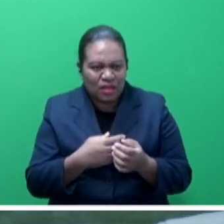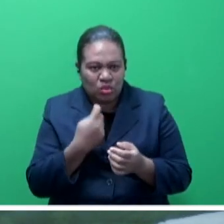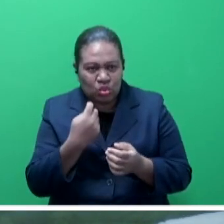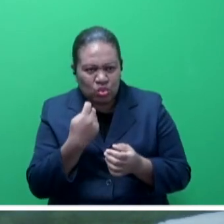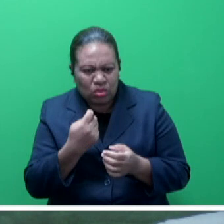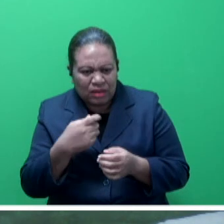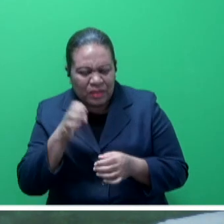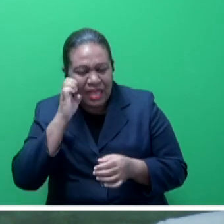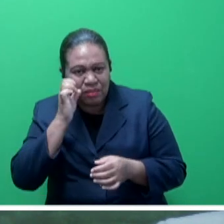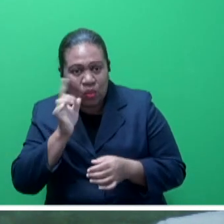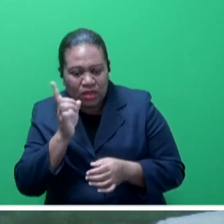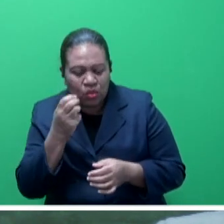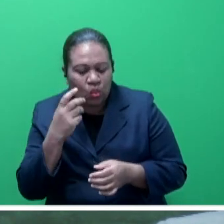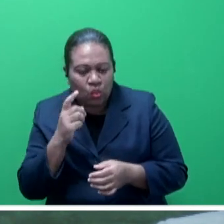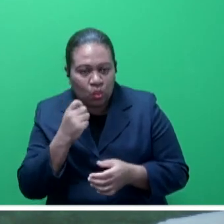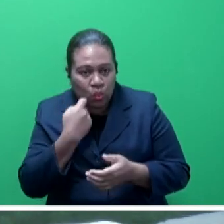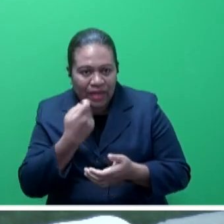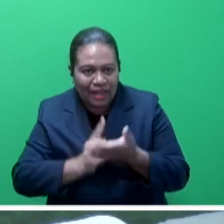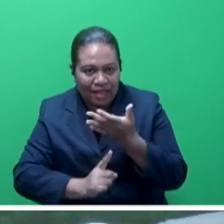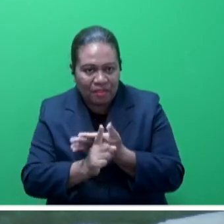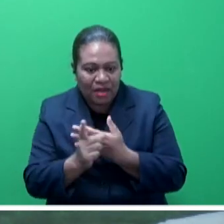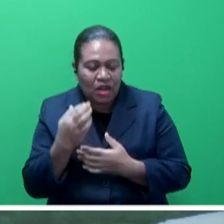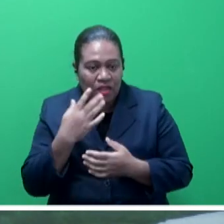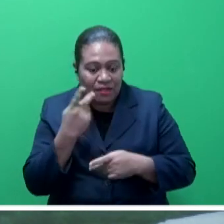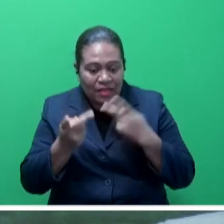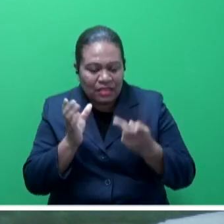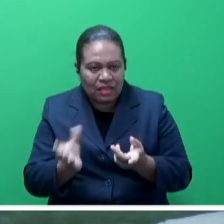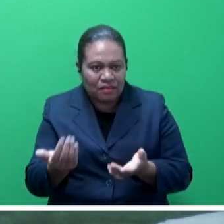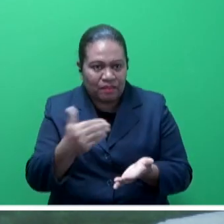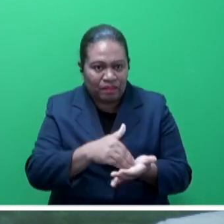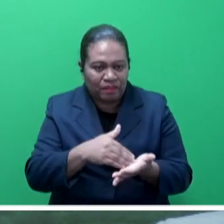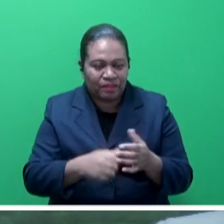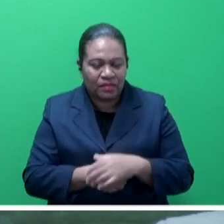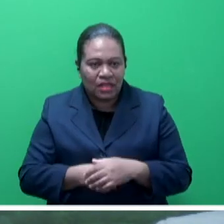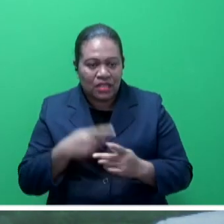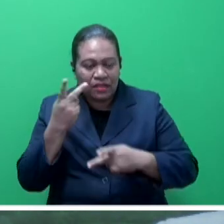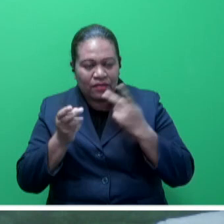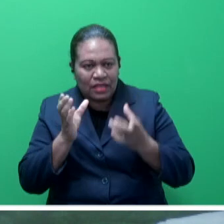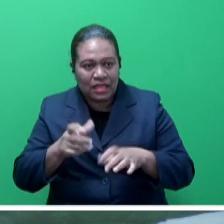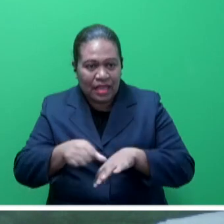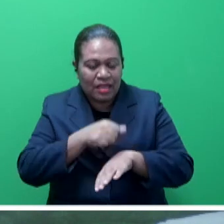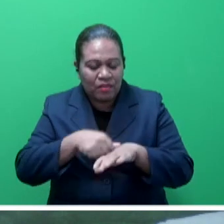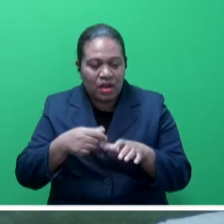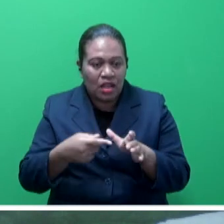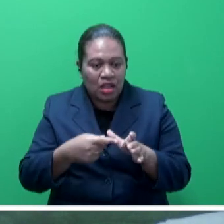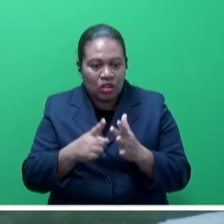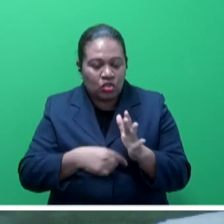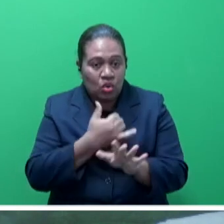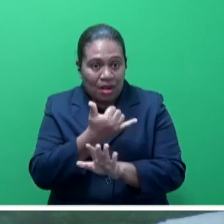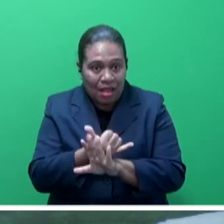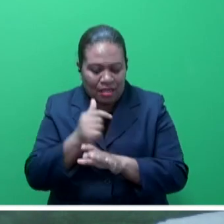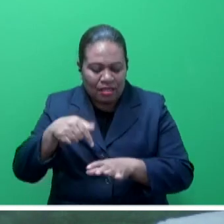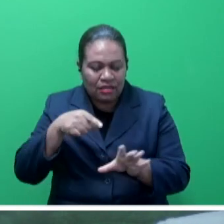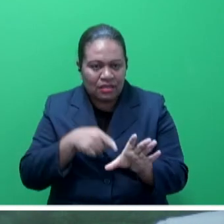expected. Tourism Fiji expects around 129,804 visitors between April to July of this year, as we